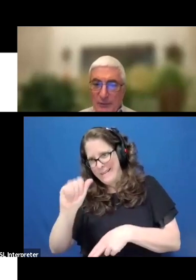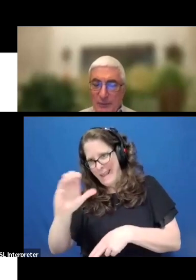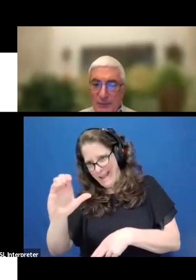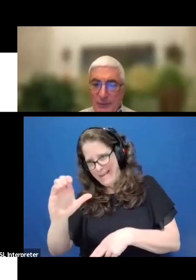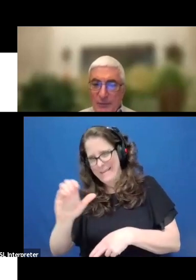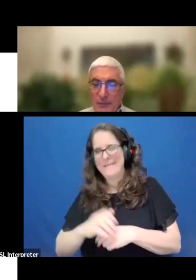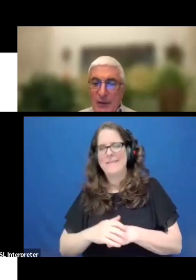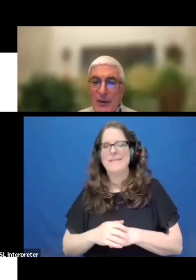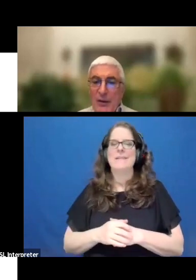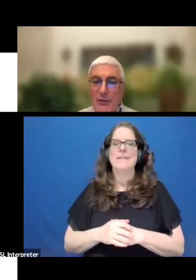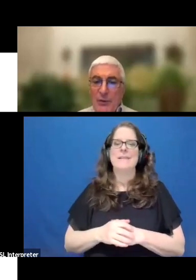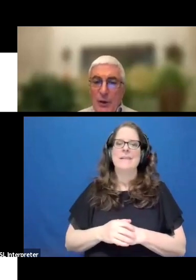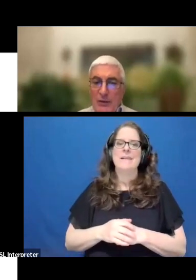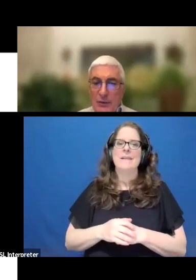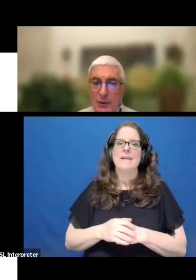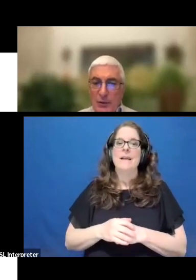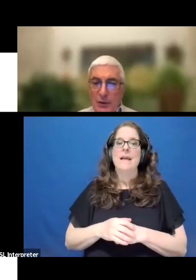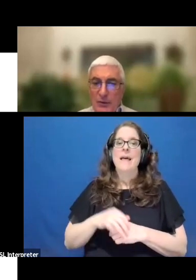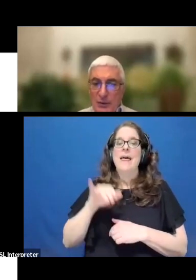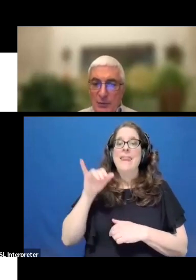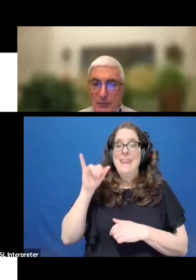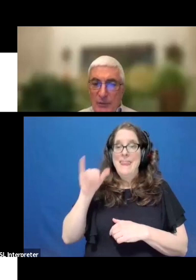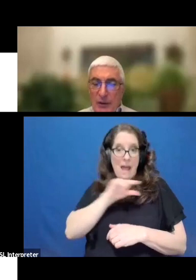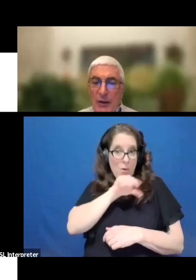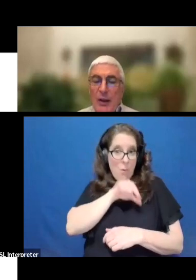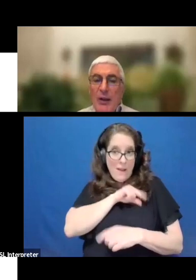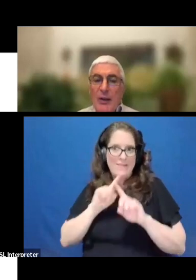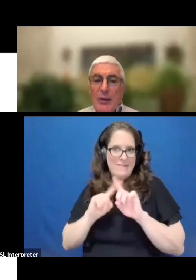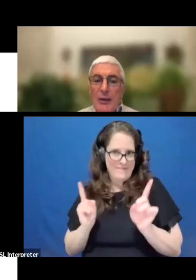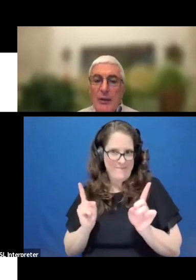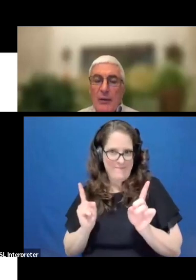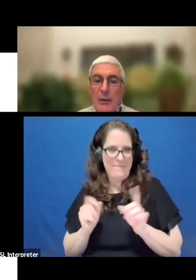benefit, the criteria are different.